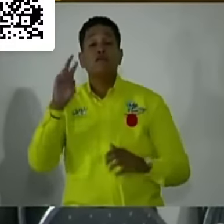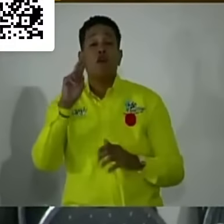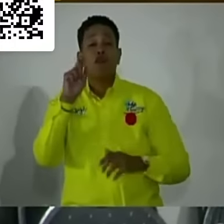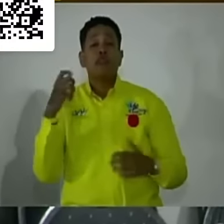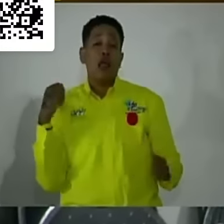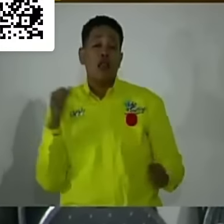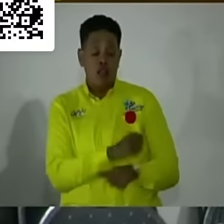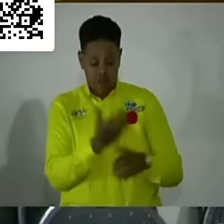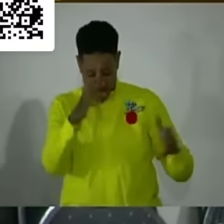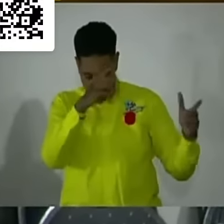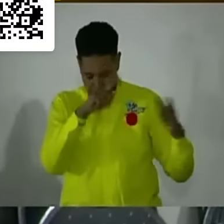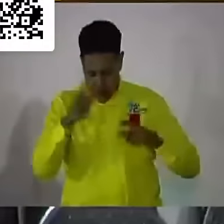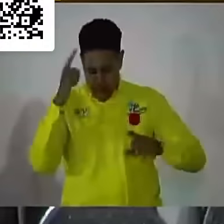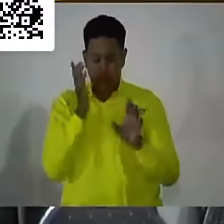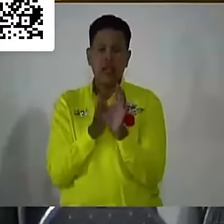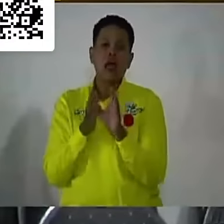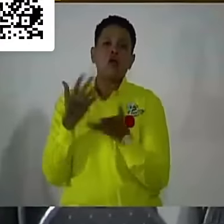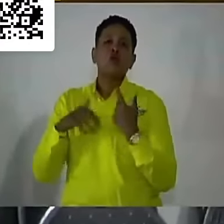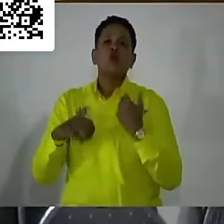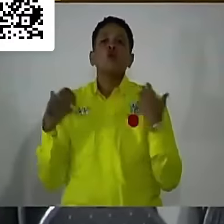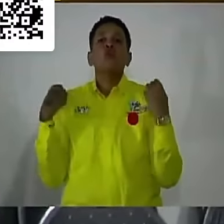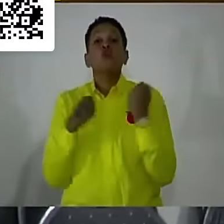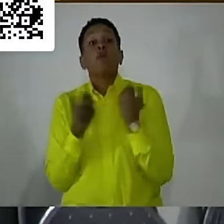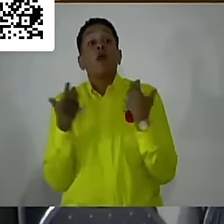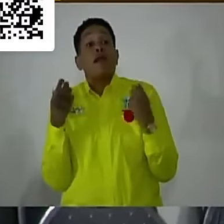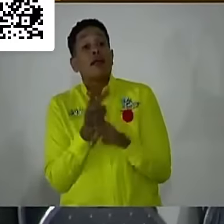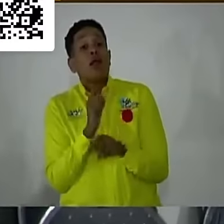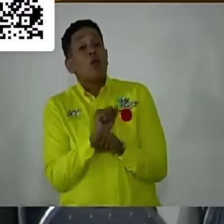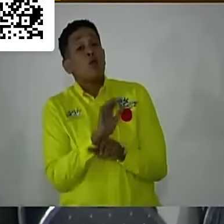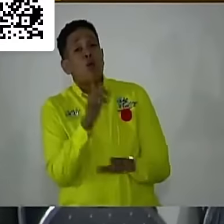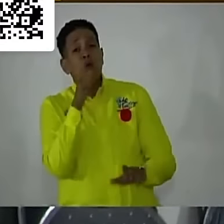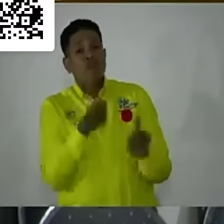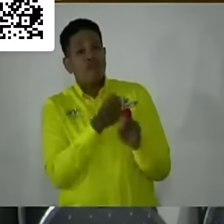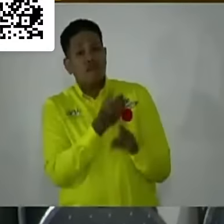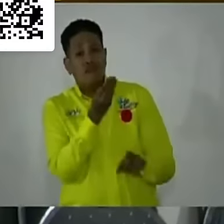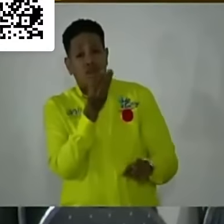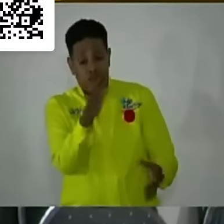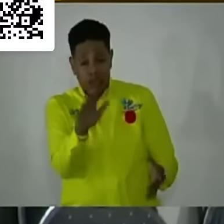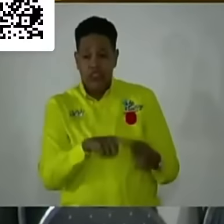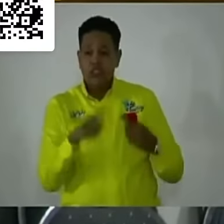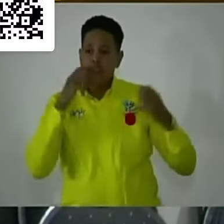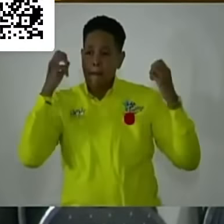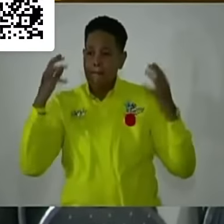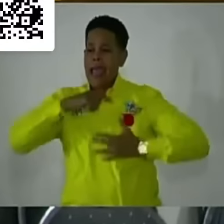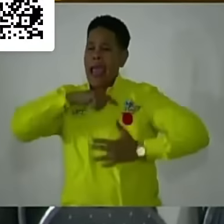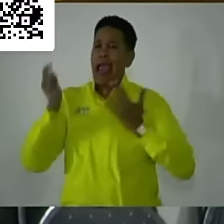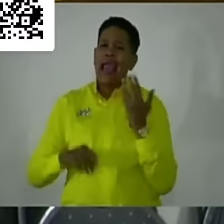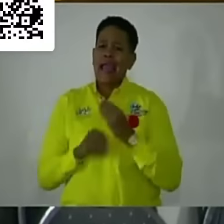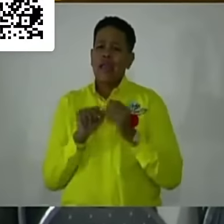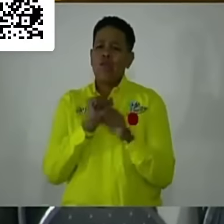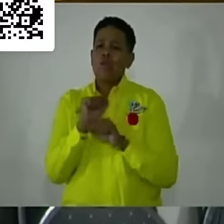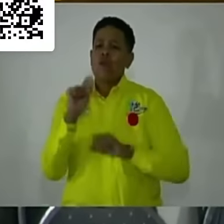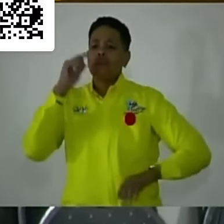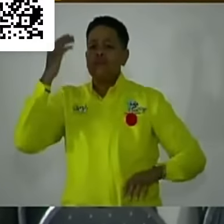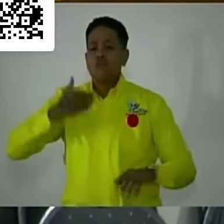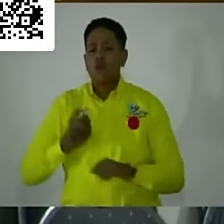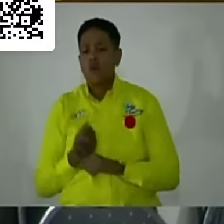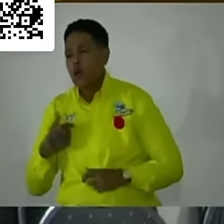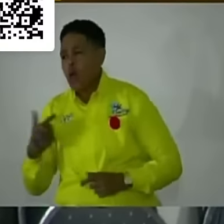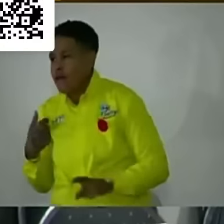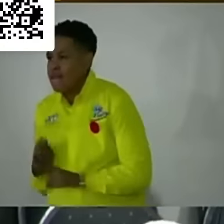authorities. Psychosocial support to healthcare workers who have been affected. There are many of the workers on the front line who have